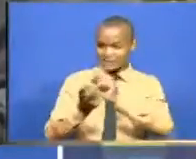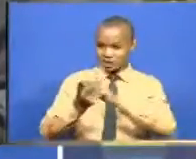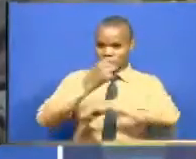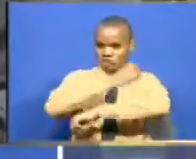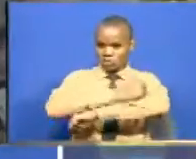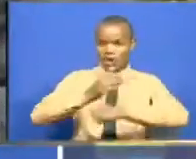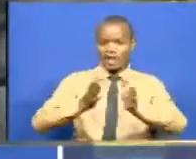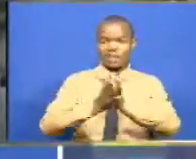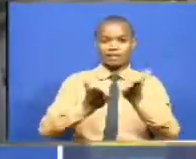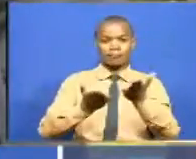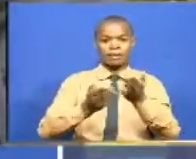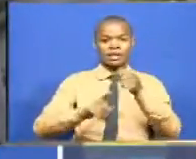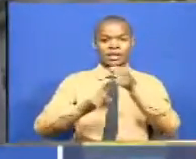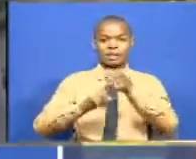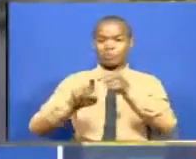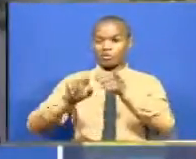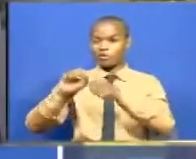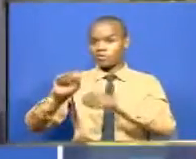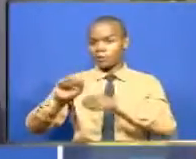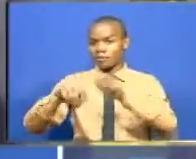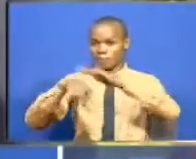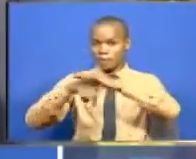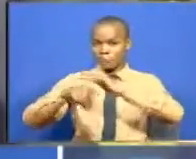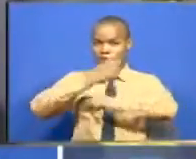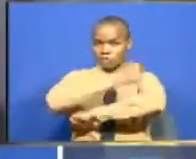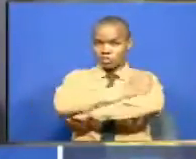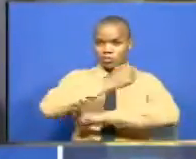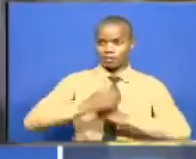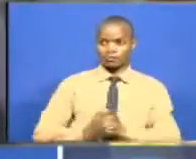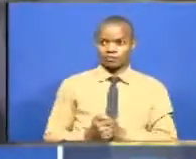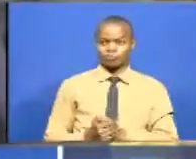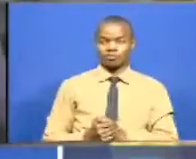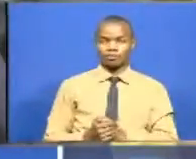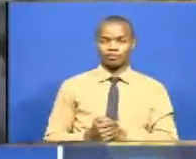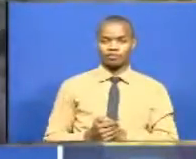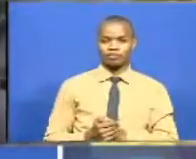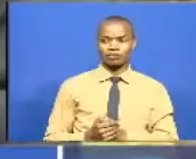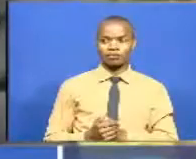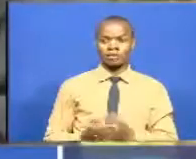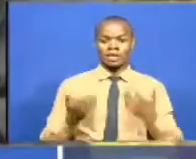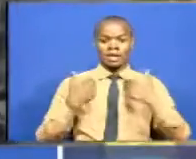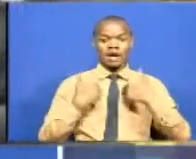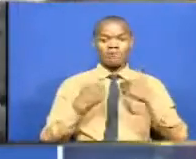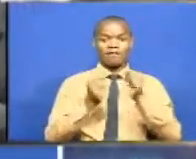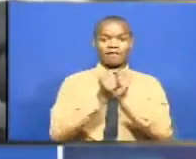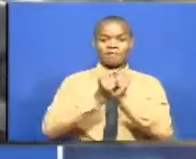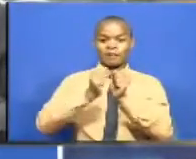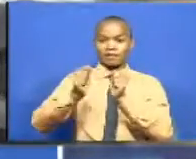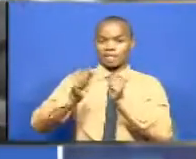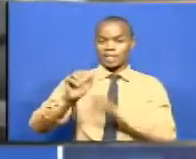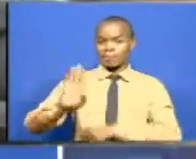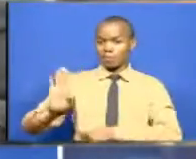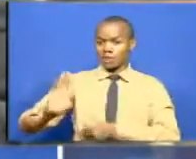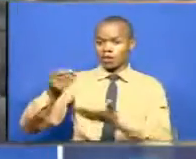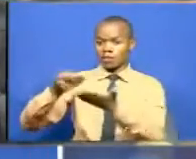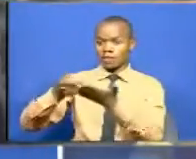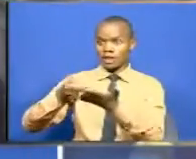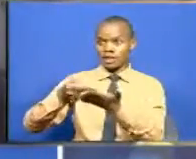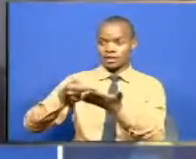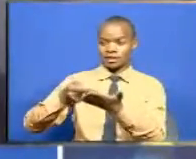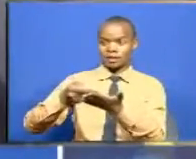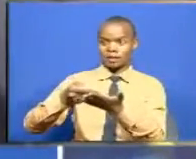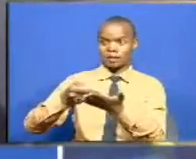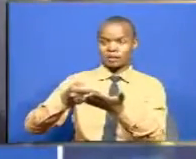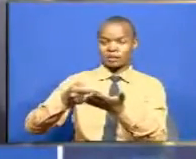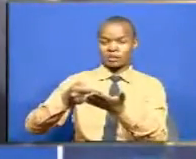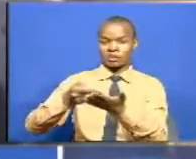capitation. Within this capitation, we have 15 billion shillings in the total capitation of